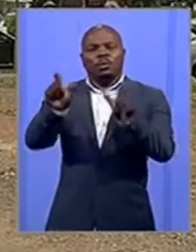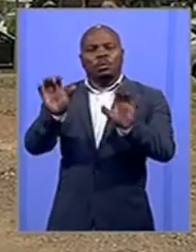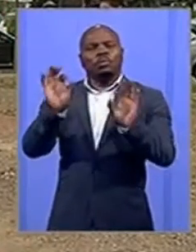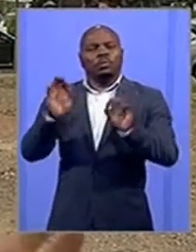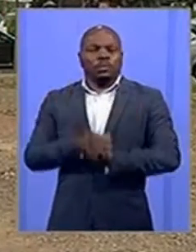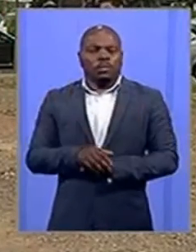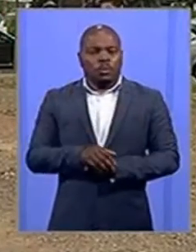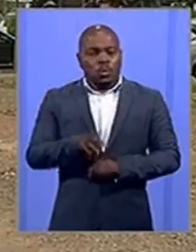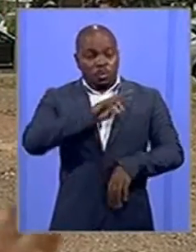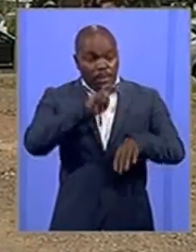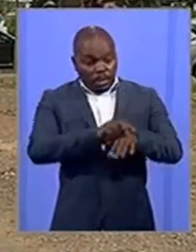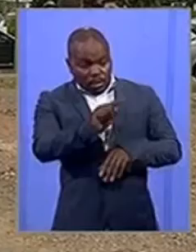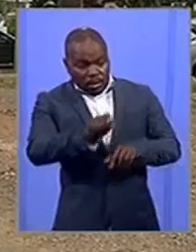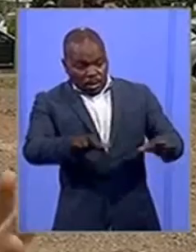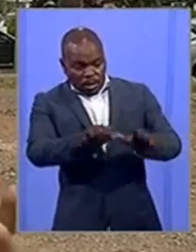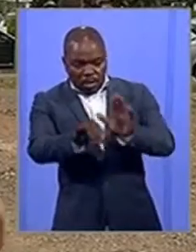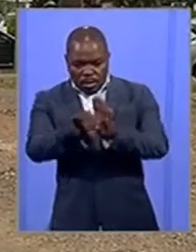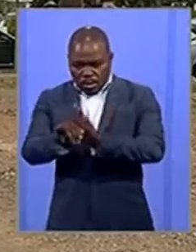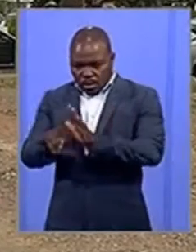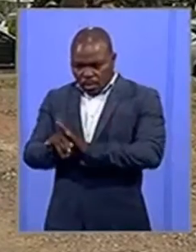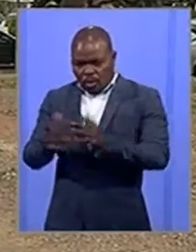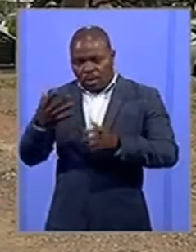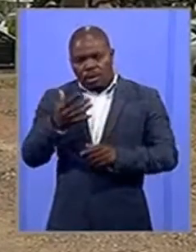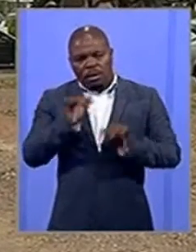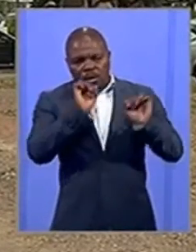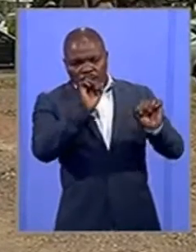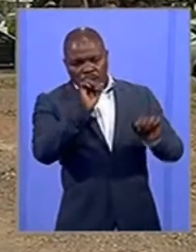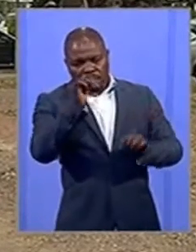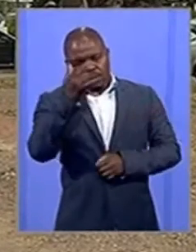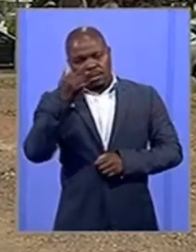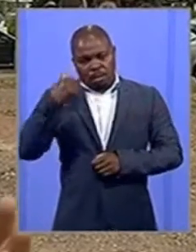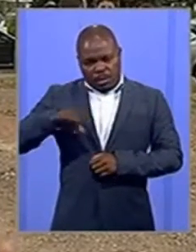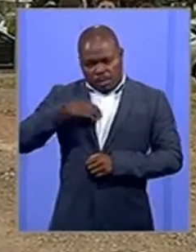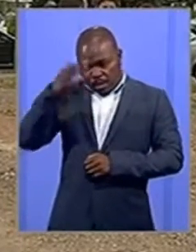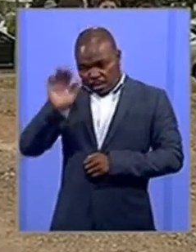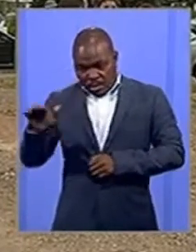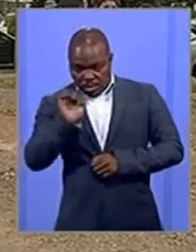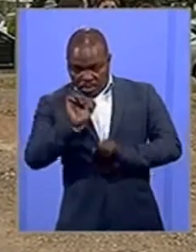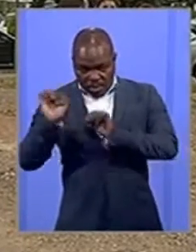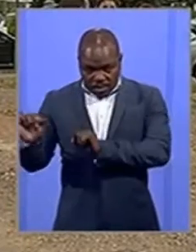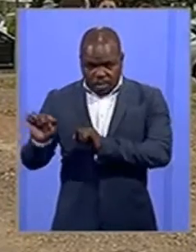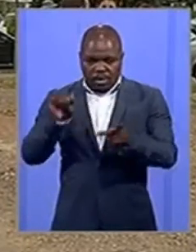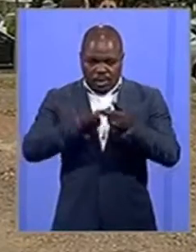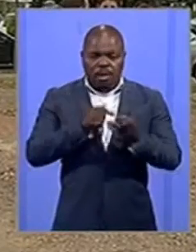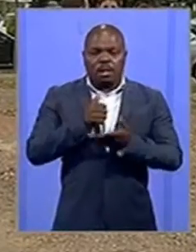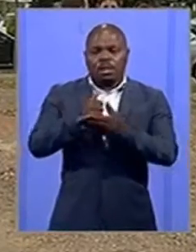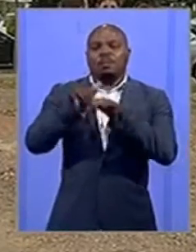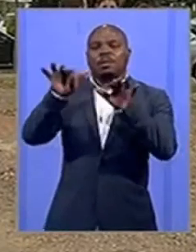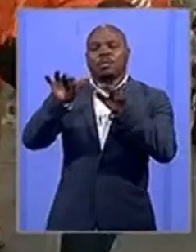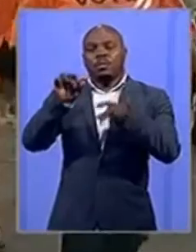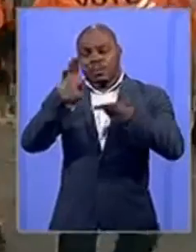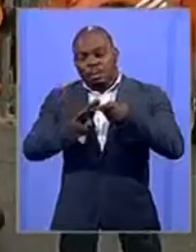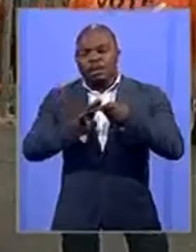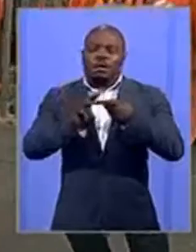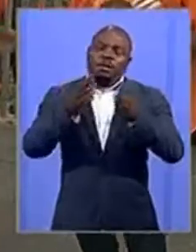need to identify public land in the custody of the city government and use it to address the public needs, which are housing and